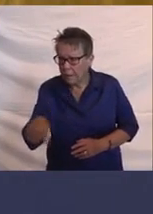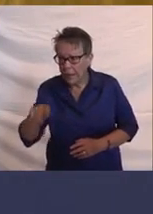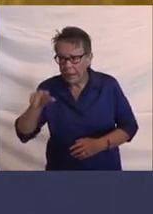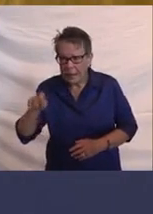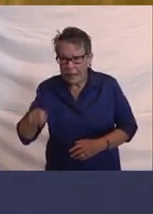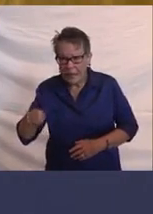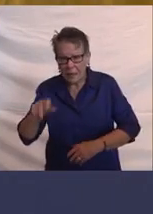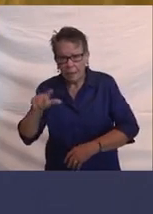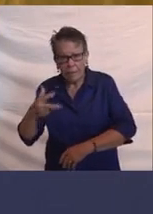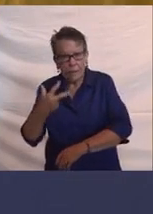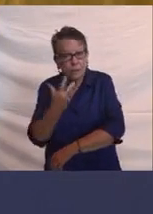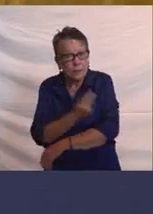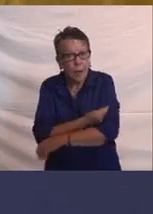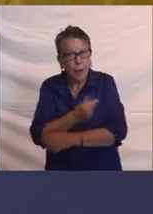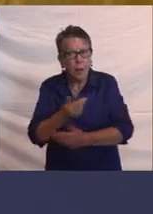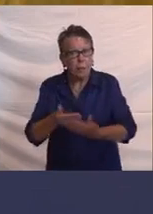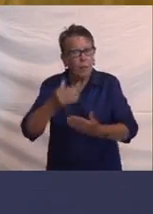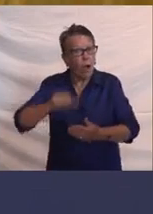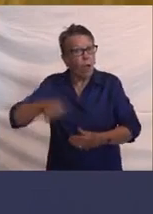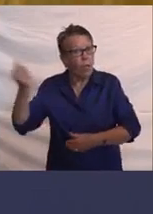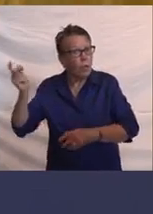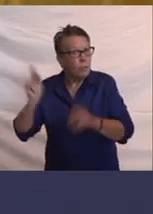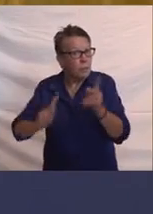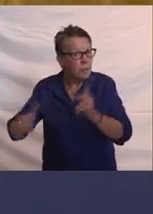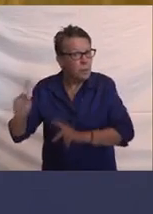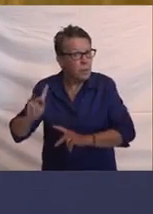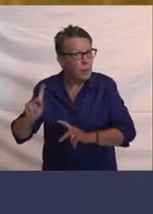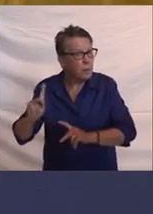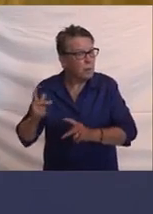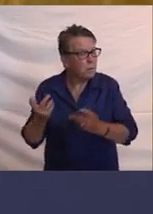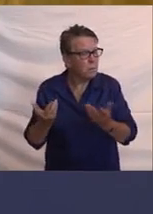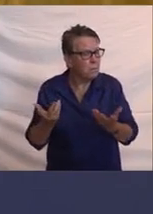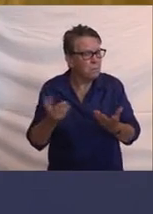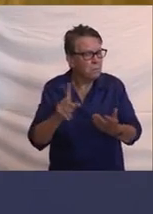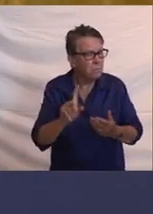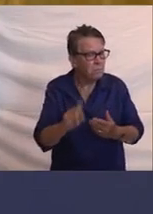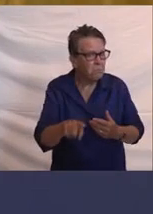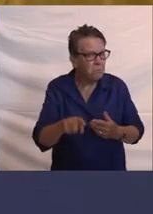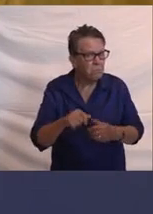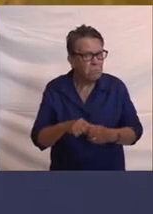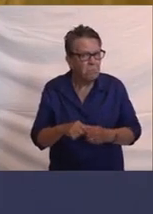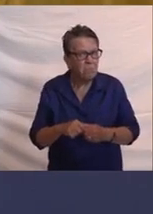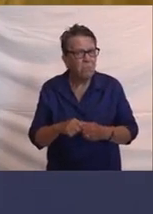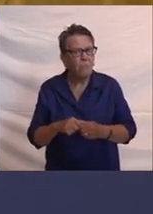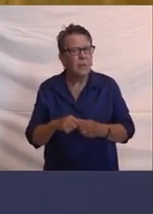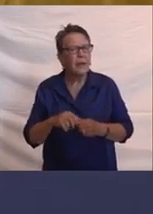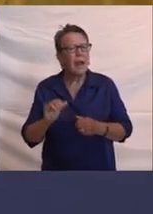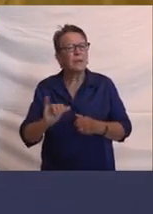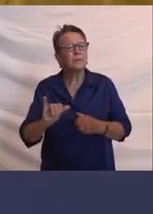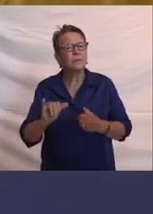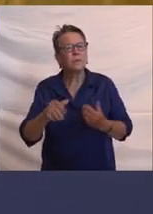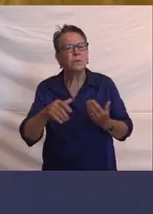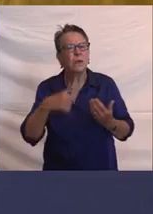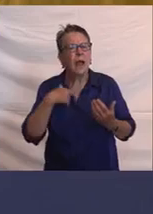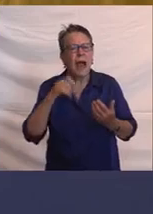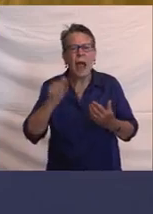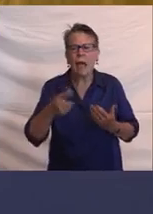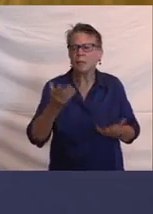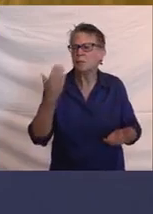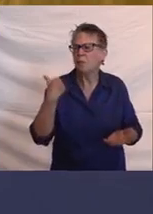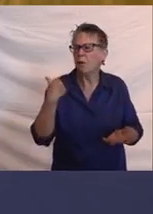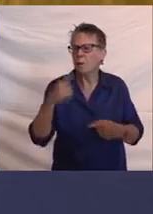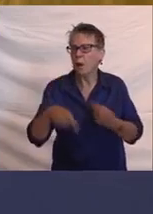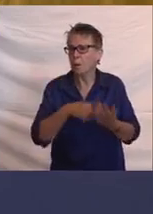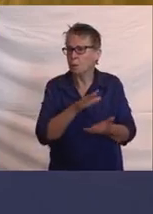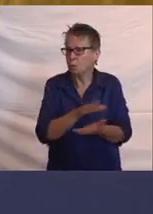walking around on the street are able to? And I also asked you this before in regarding to schools. You said that in terms of discipline